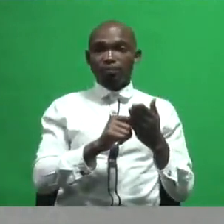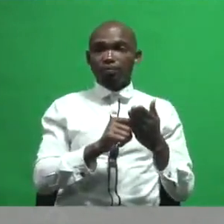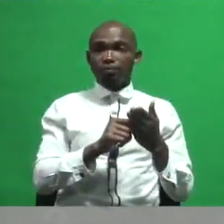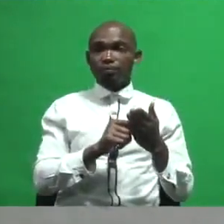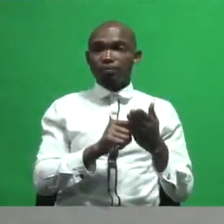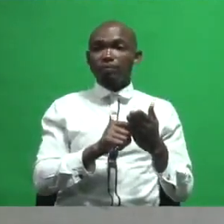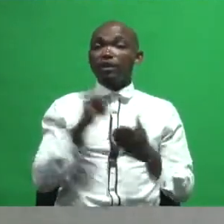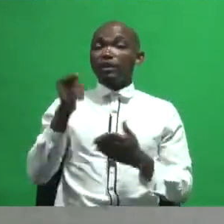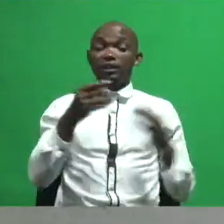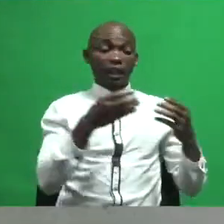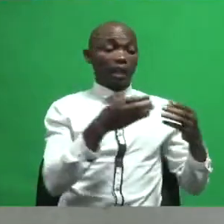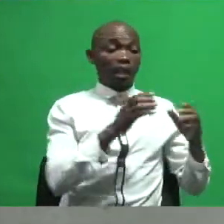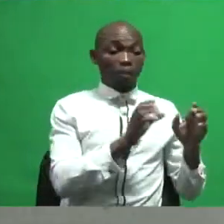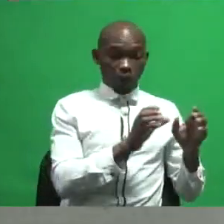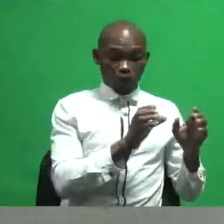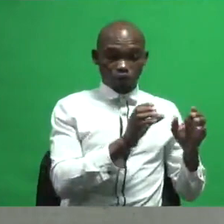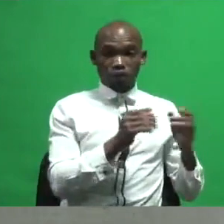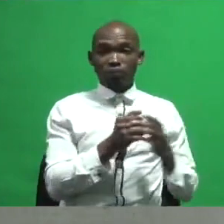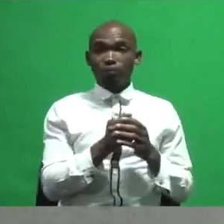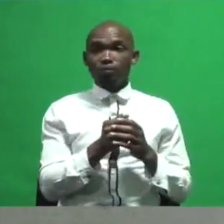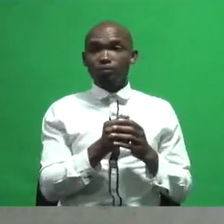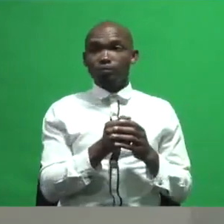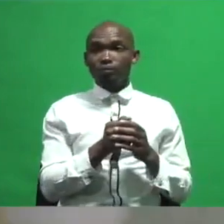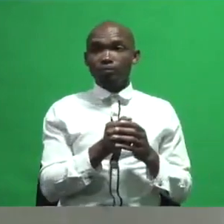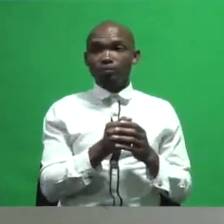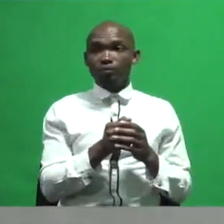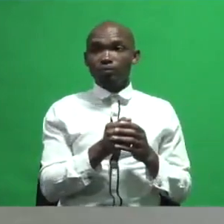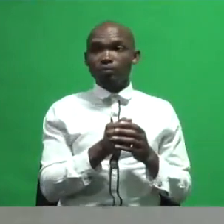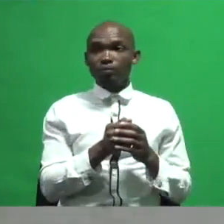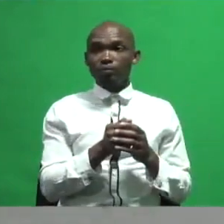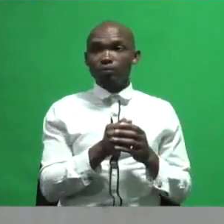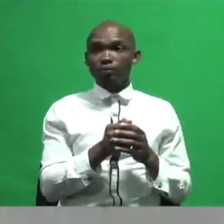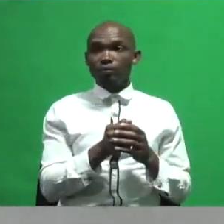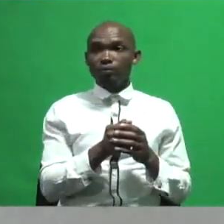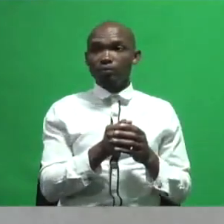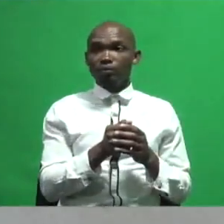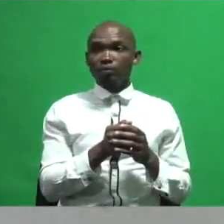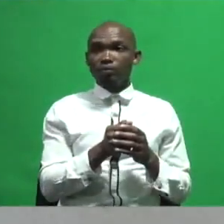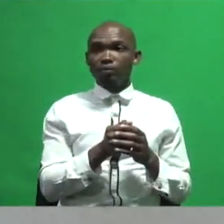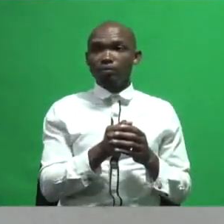Isomers, these are the compounds, right?